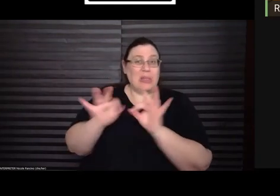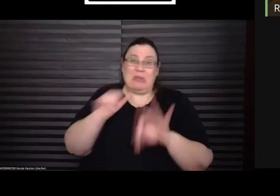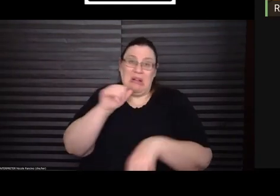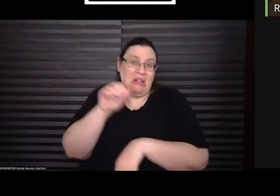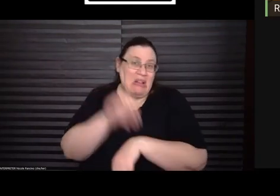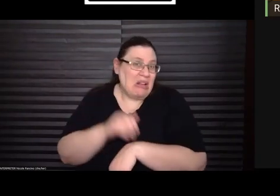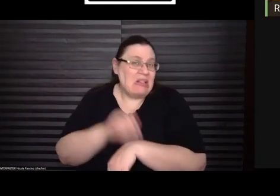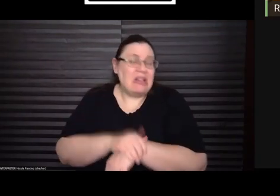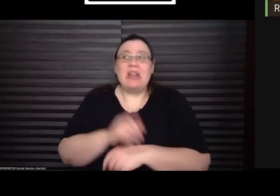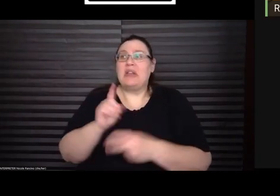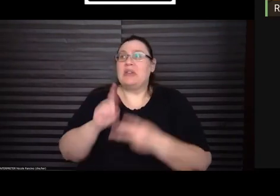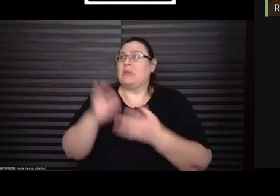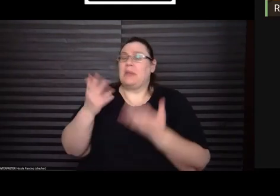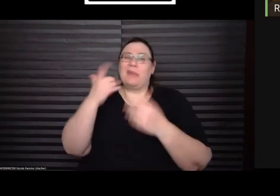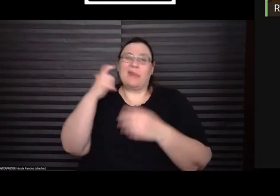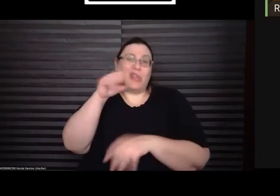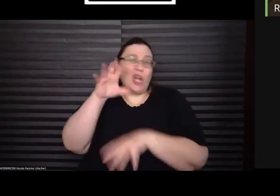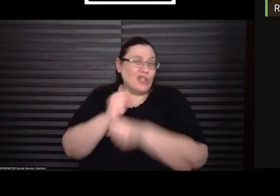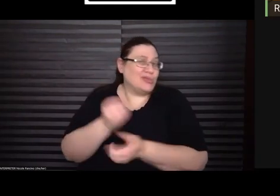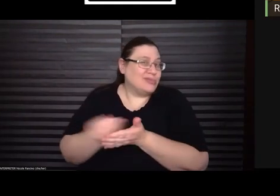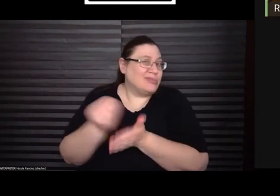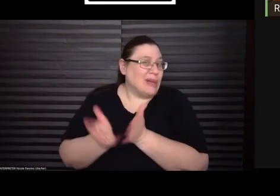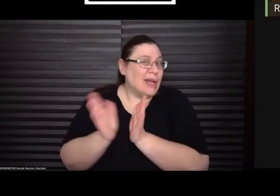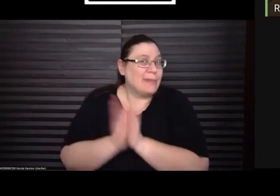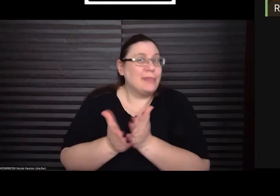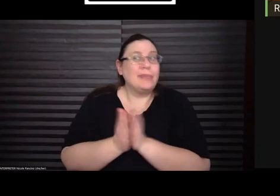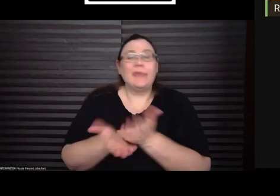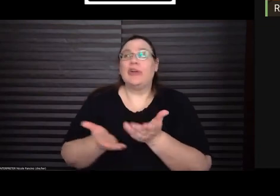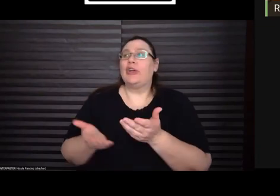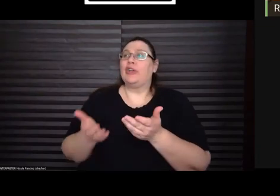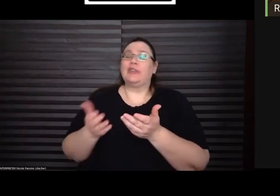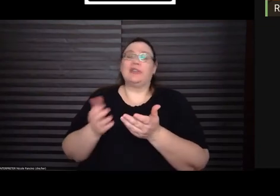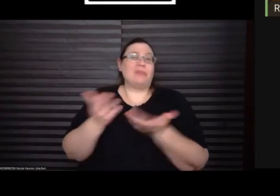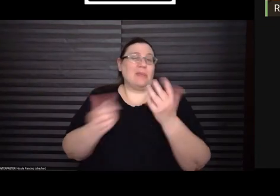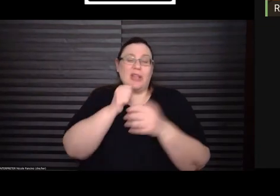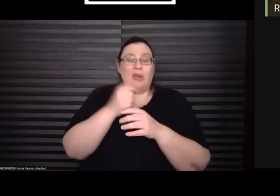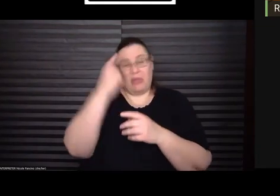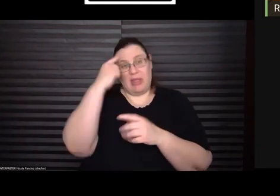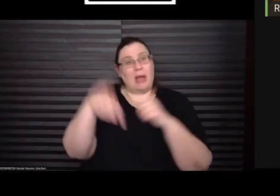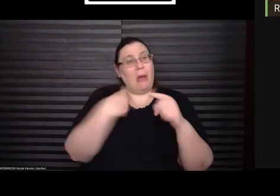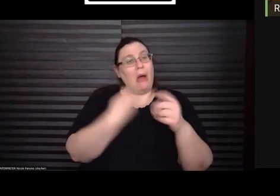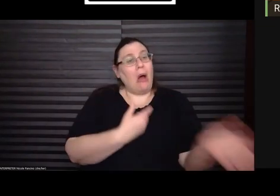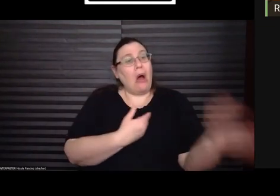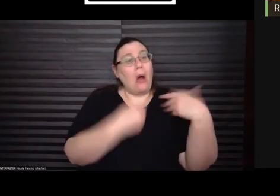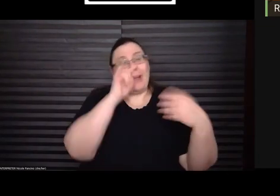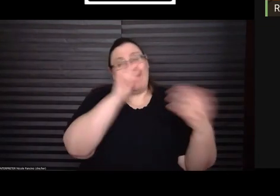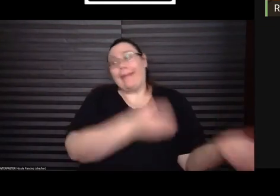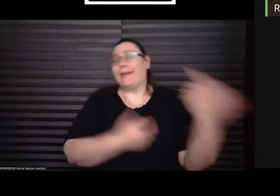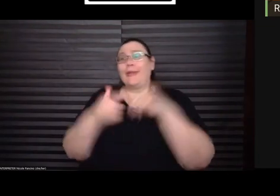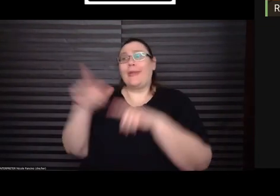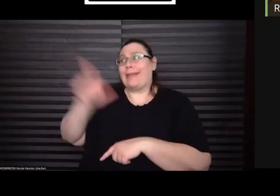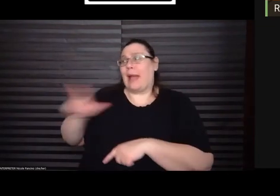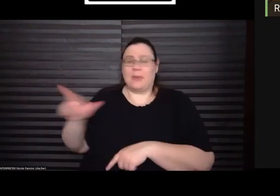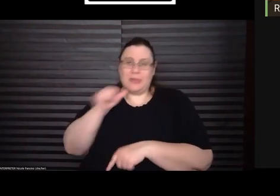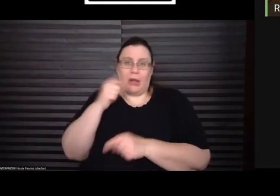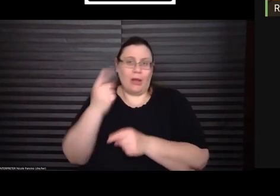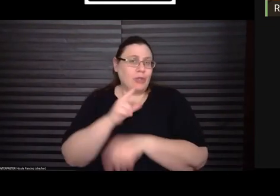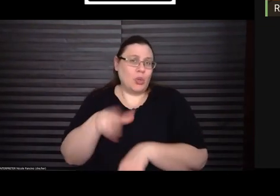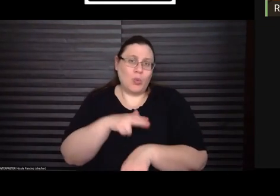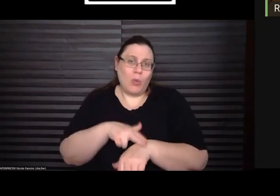or they weren't accustomed to buying books, or, you know, bringing kids to the library. That wasn't just like, it just wasn't the